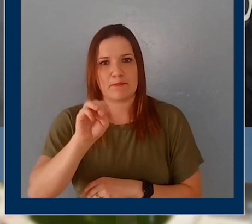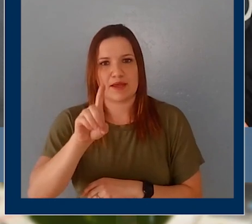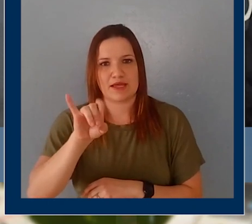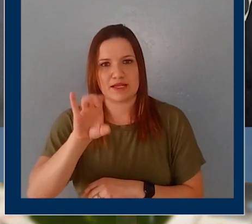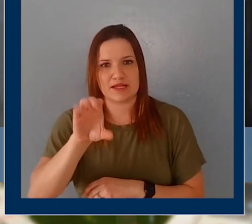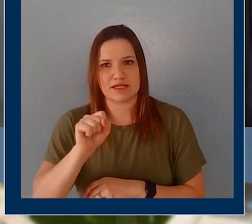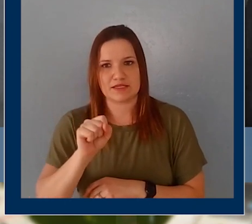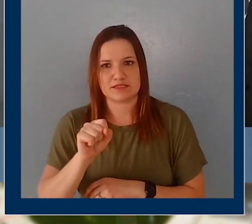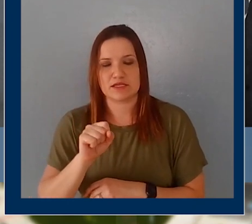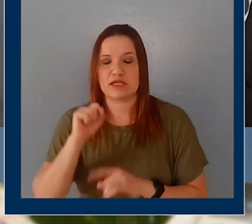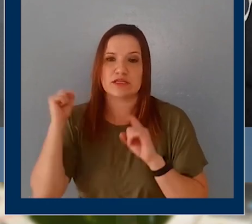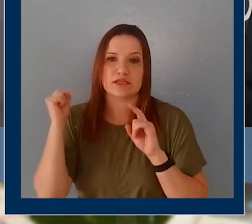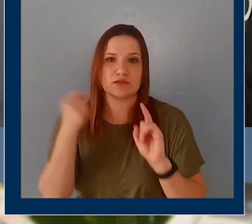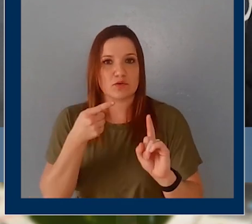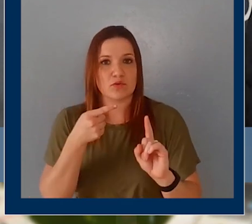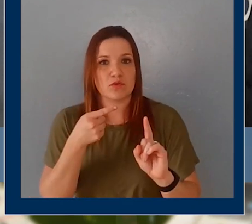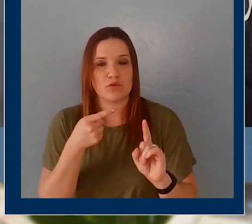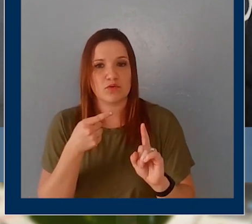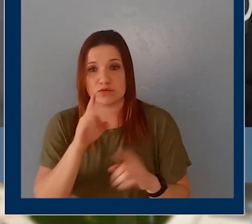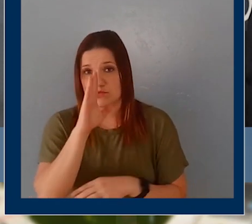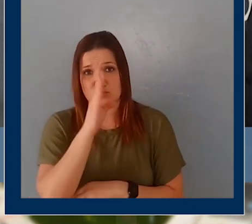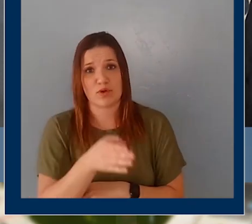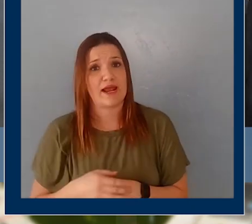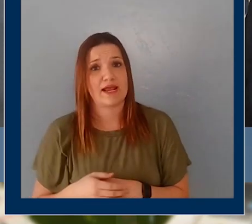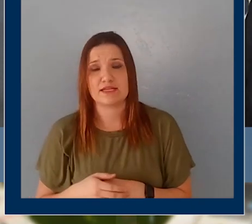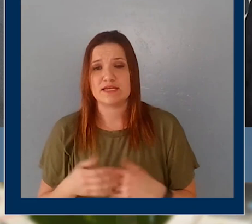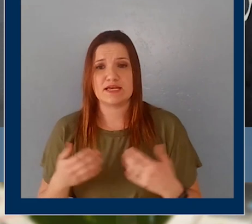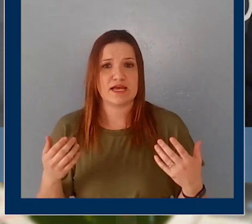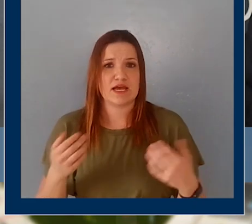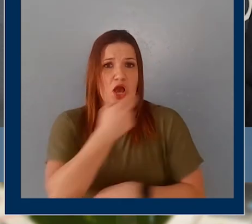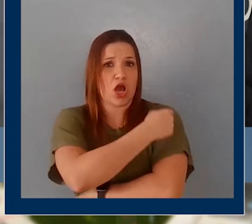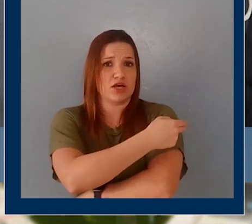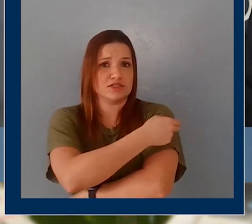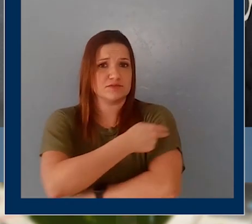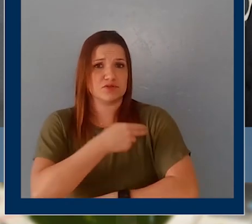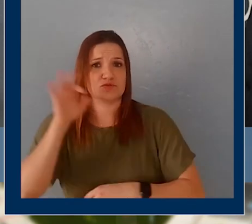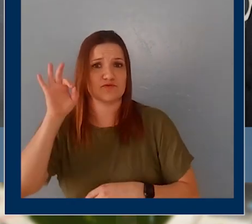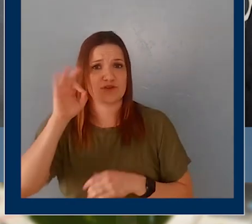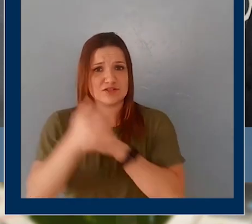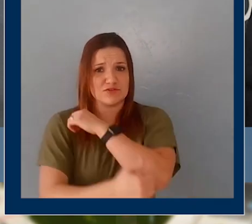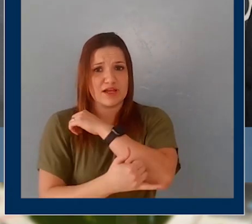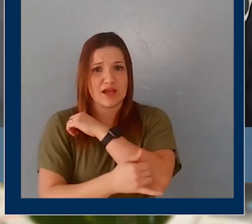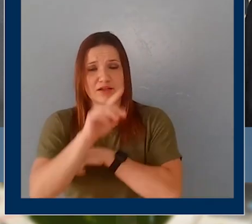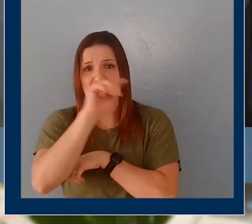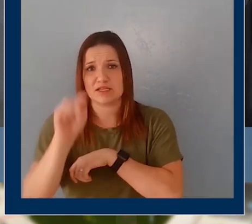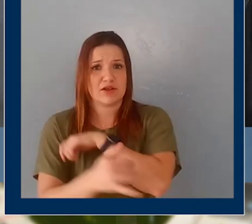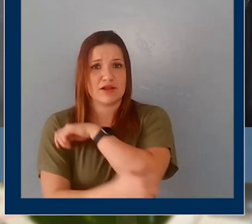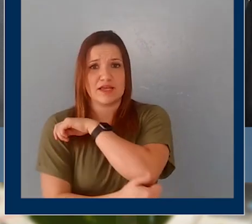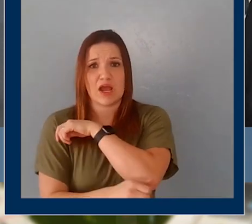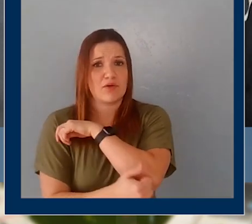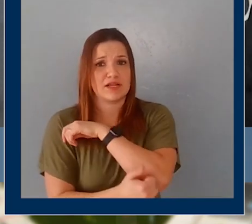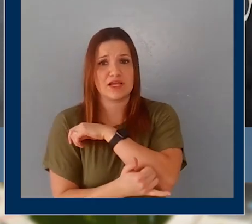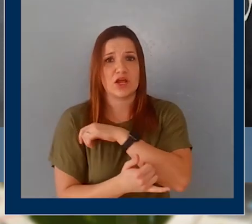mean, 94% occupancy is a little bit of a breather because we've been hitting 97 and 98 and not a single critical care